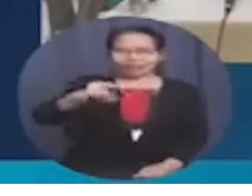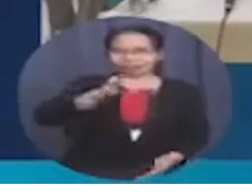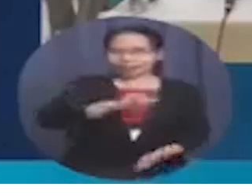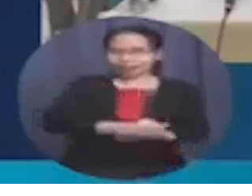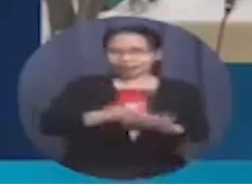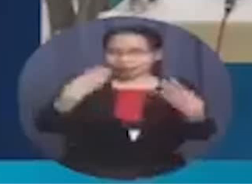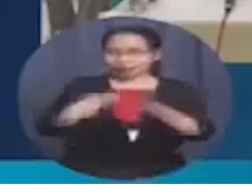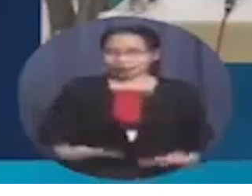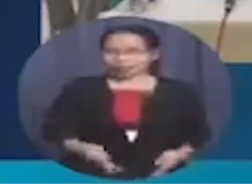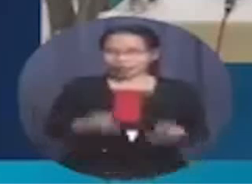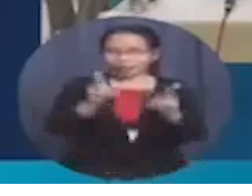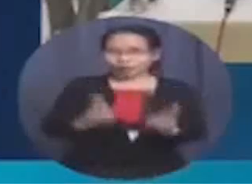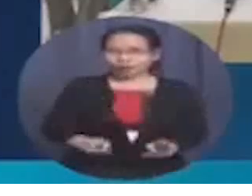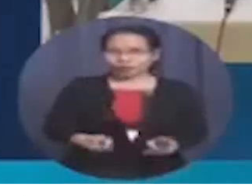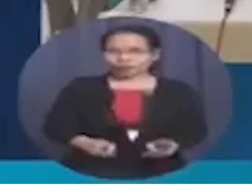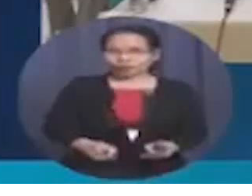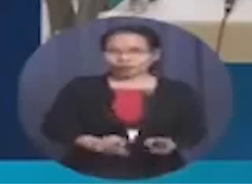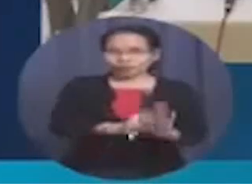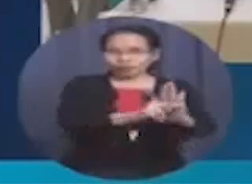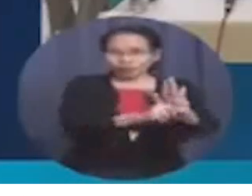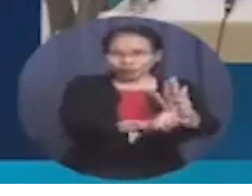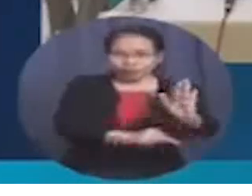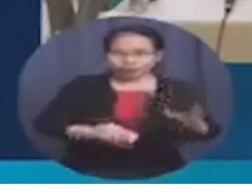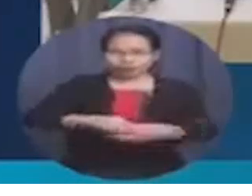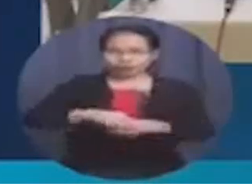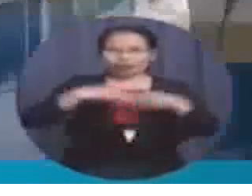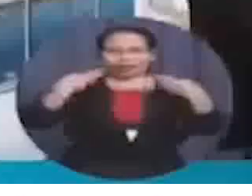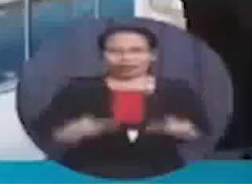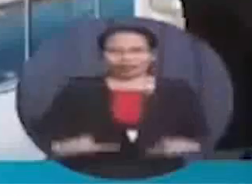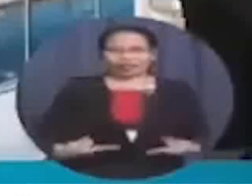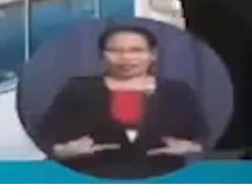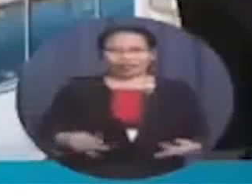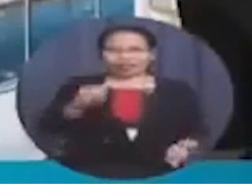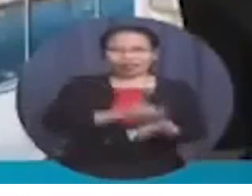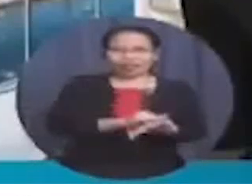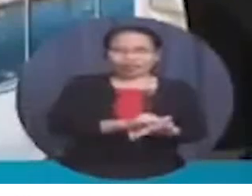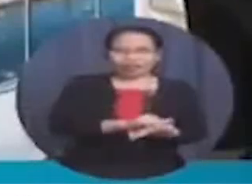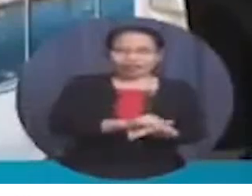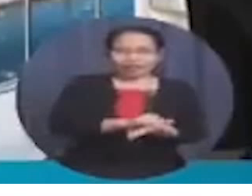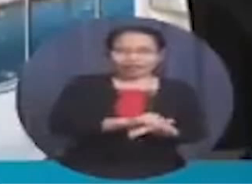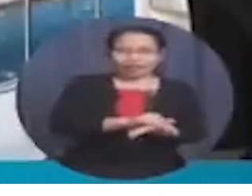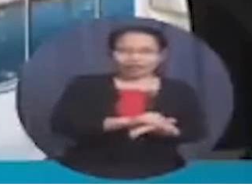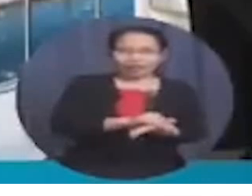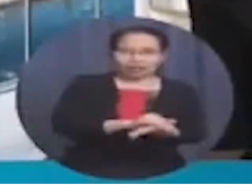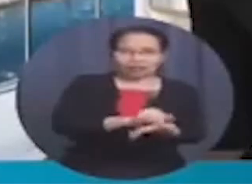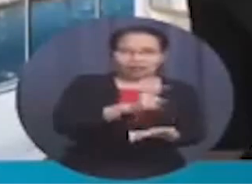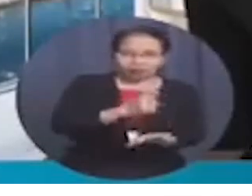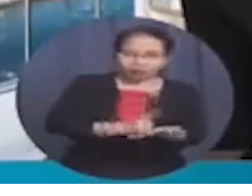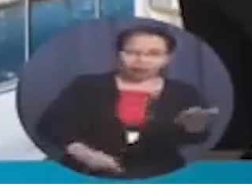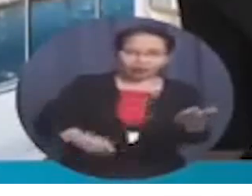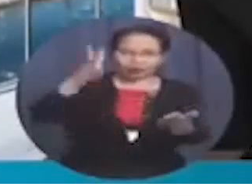Yun yung katawang tao. The manifestation in the flesh. Yun ang nabuo sa sinapupunan ni